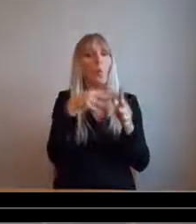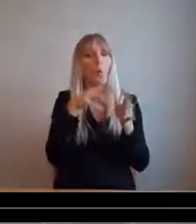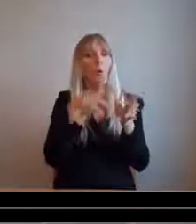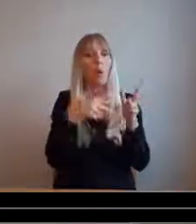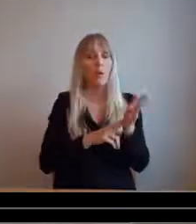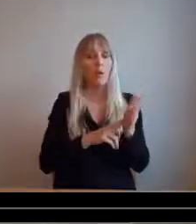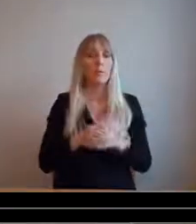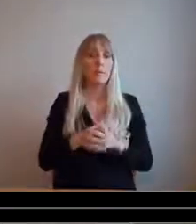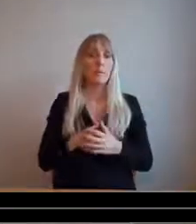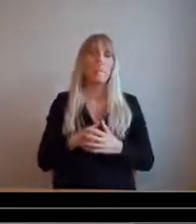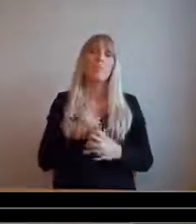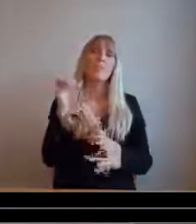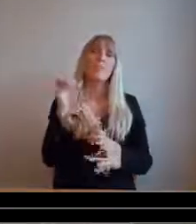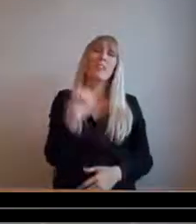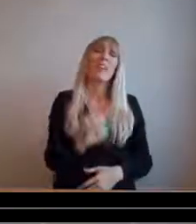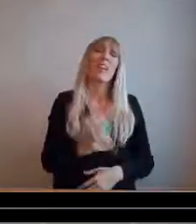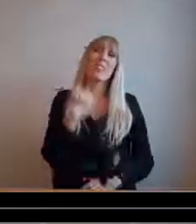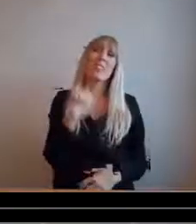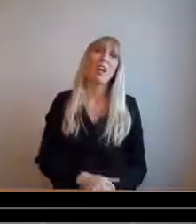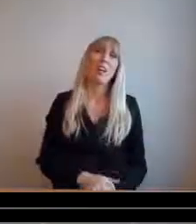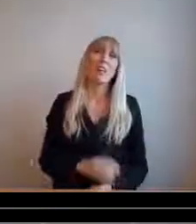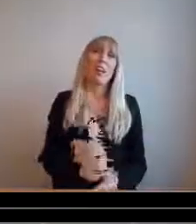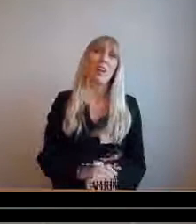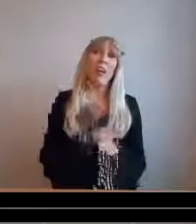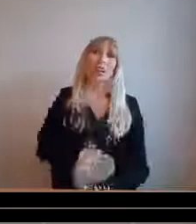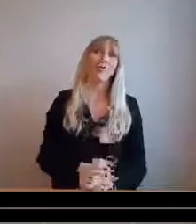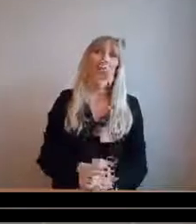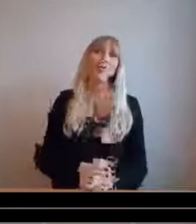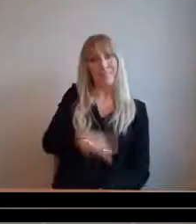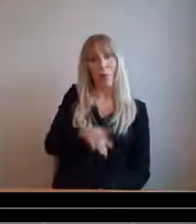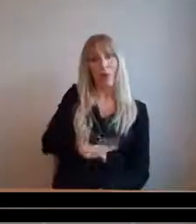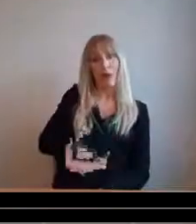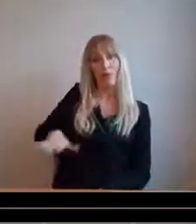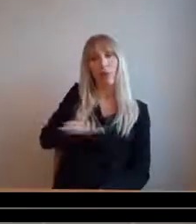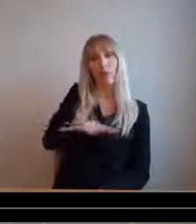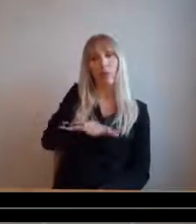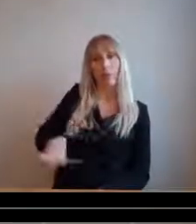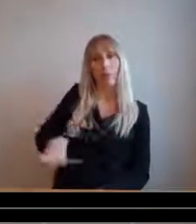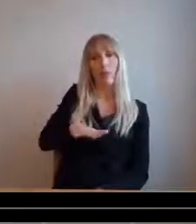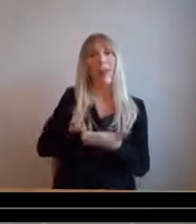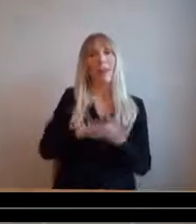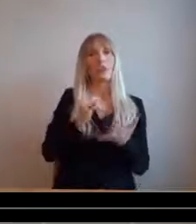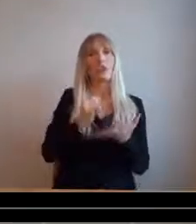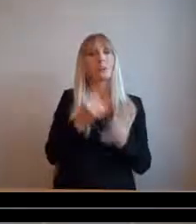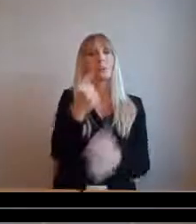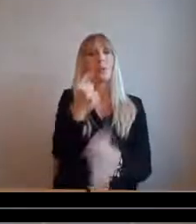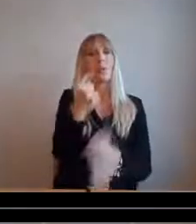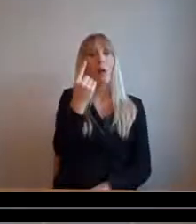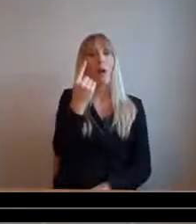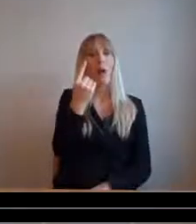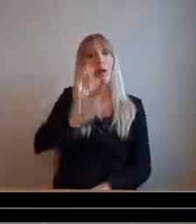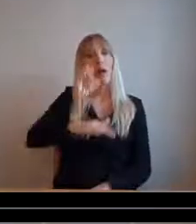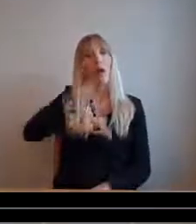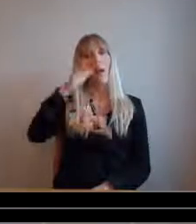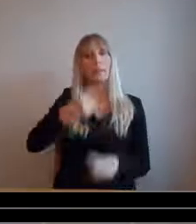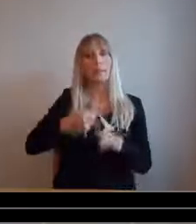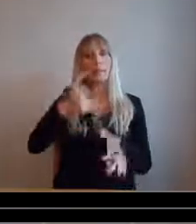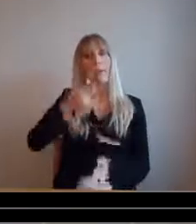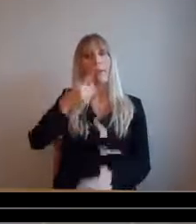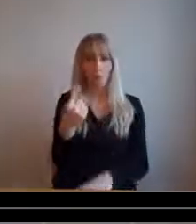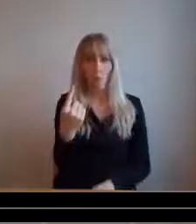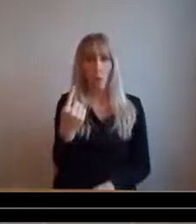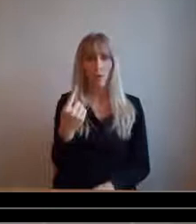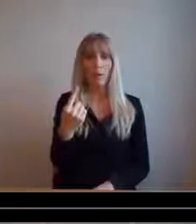Yeah, I mean, on the south side of the HS1, there's obviously one of the biggest things that we've done is